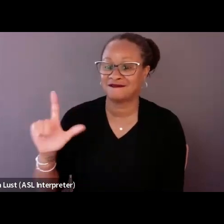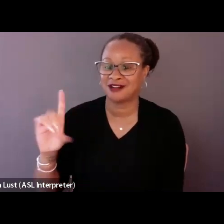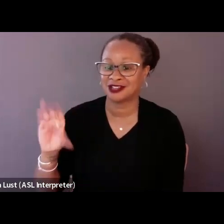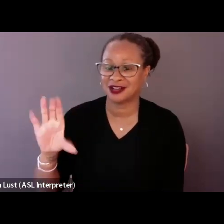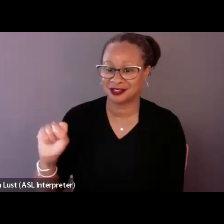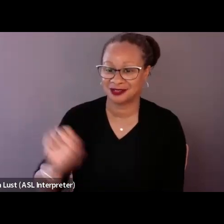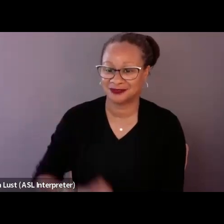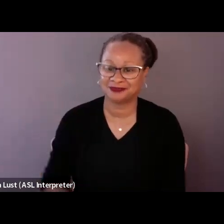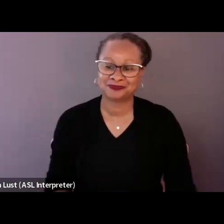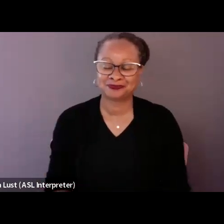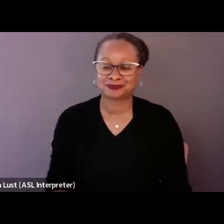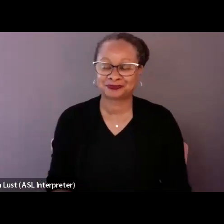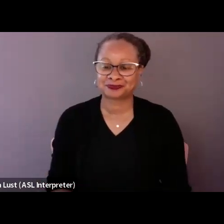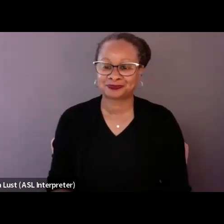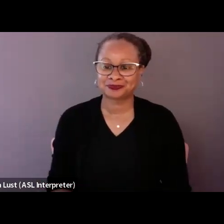www.documentary.org/FallDocs.